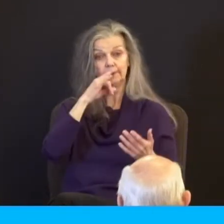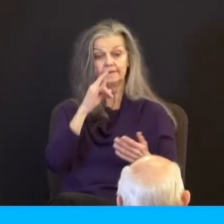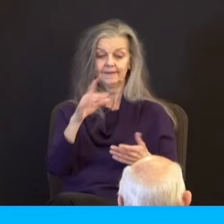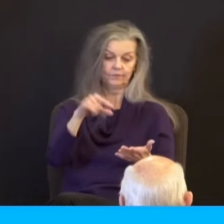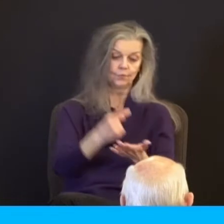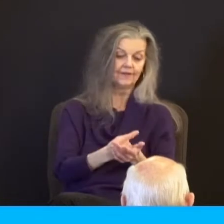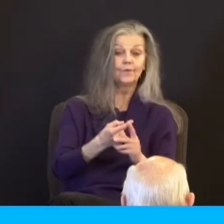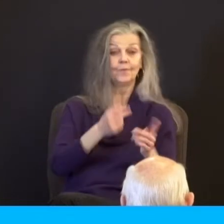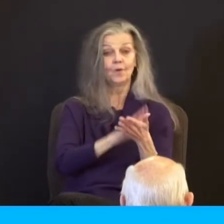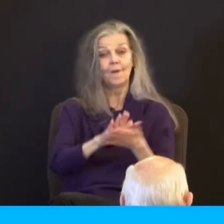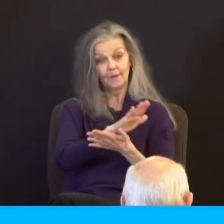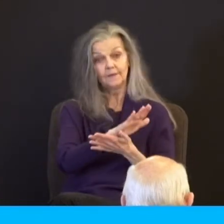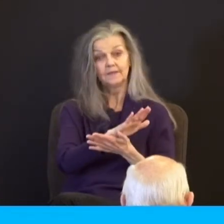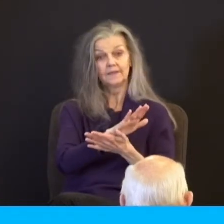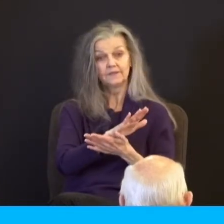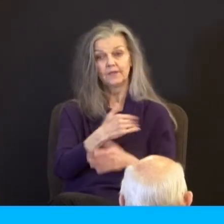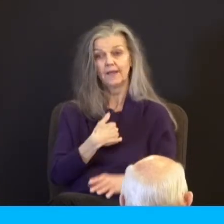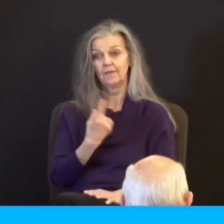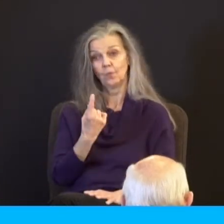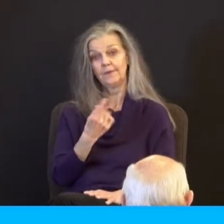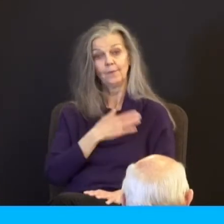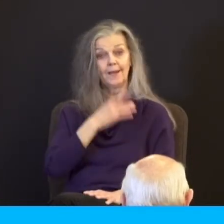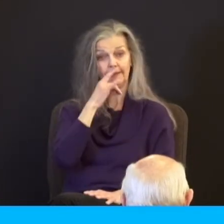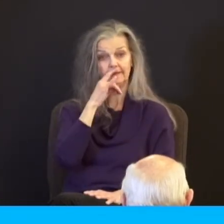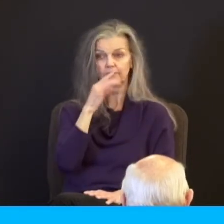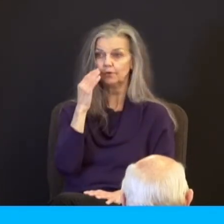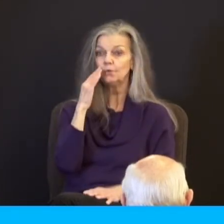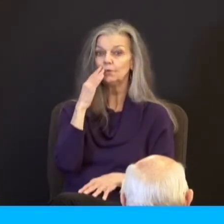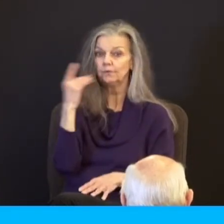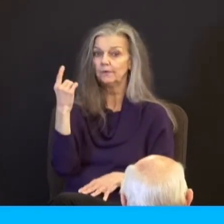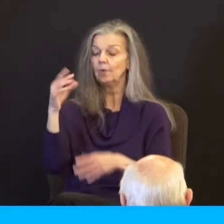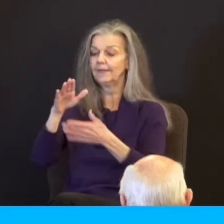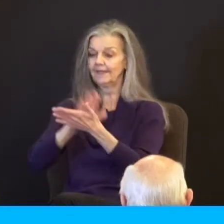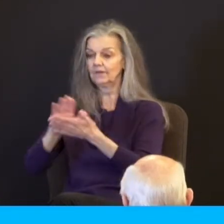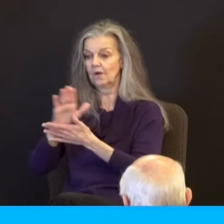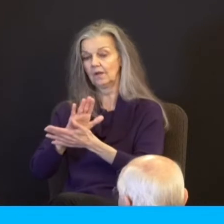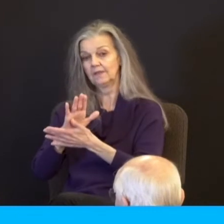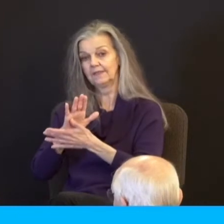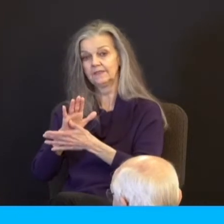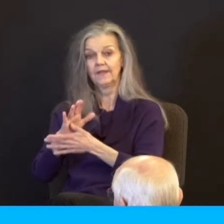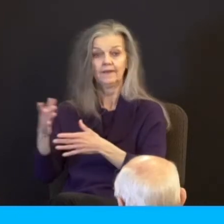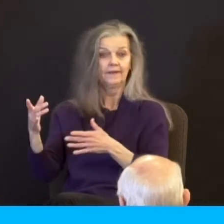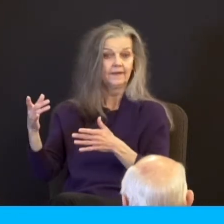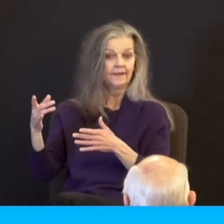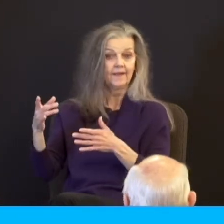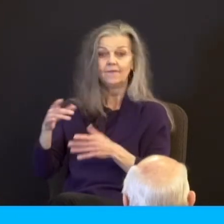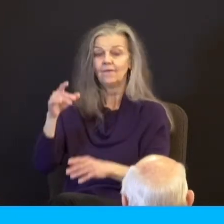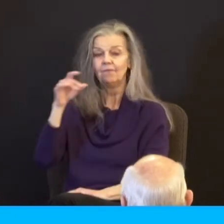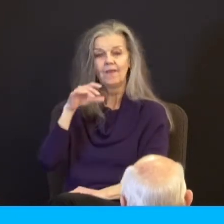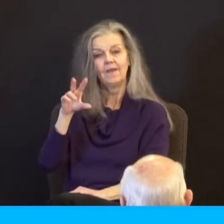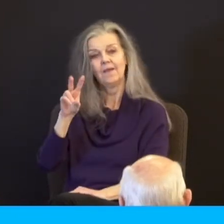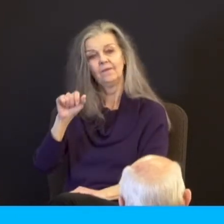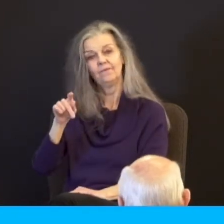graduated out from college. I have at least one of my kids who knew someone in college who vaped through high school, vaped in college, and in early 20s